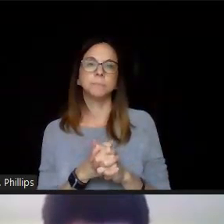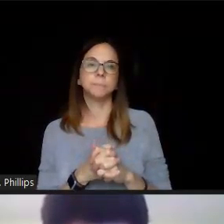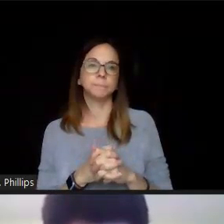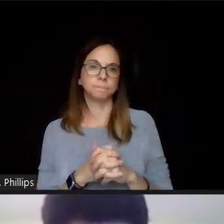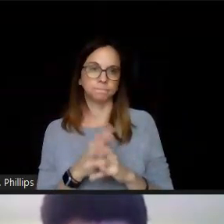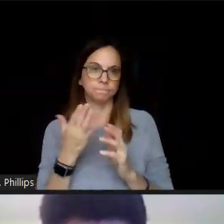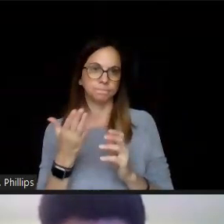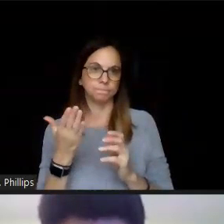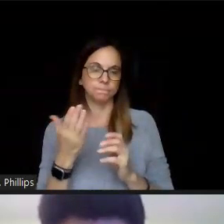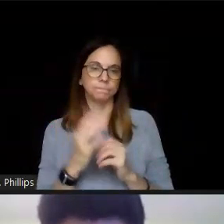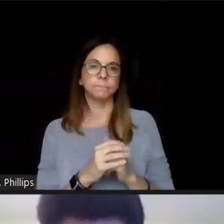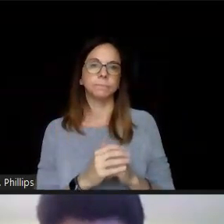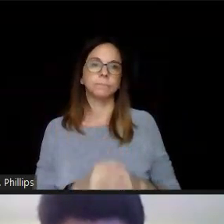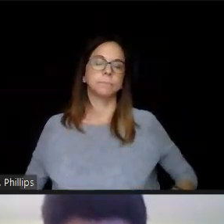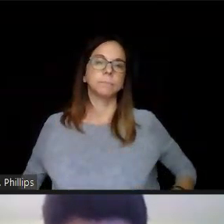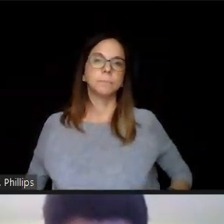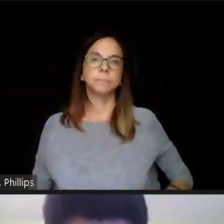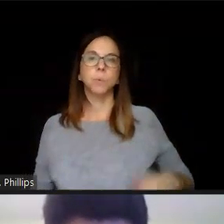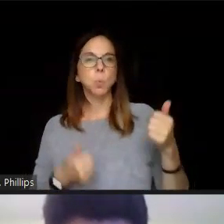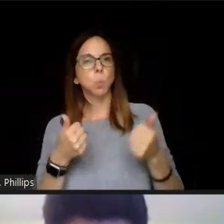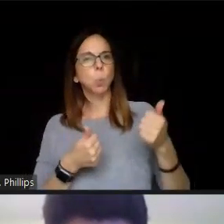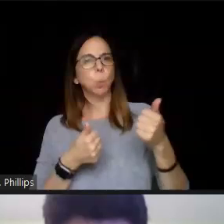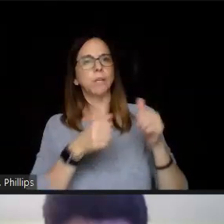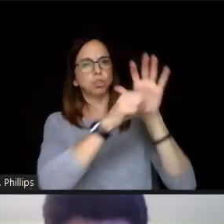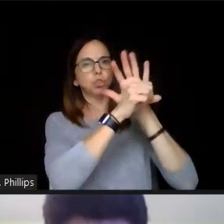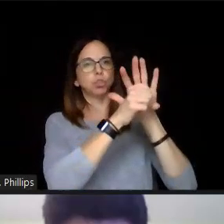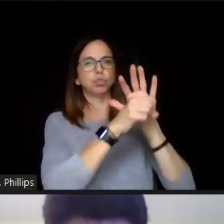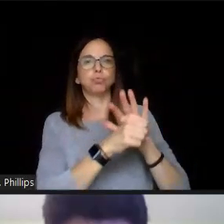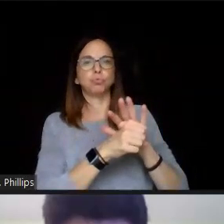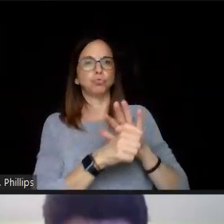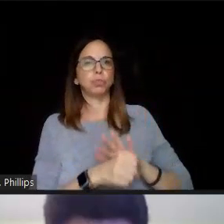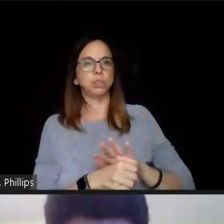Here we go. Which region?